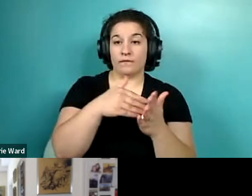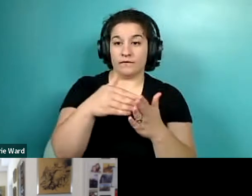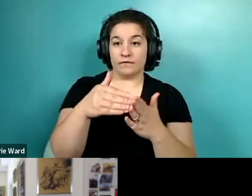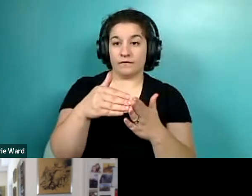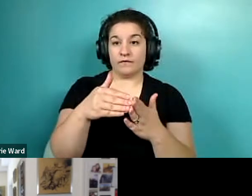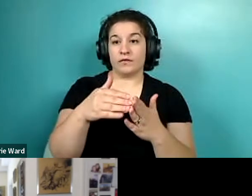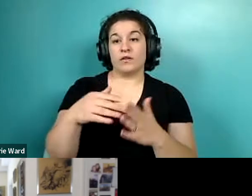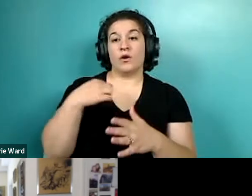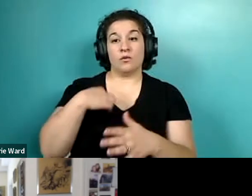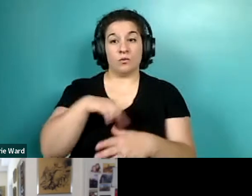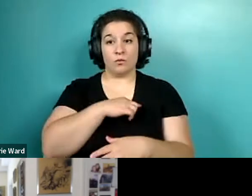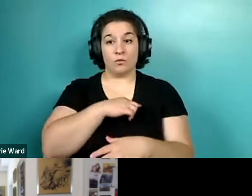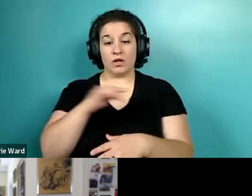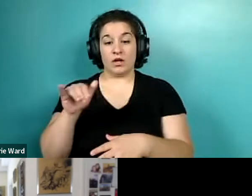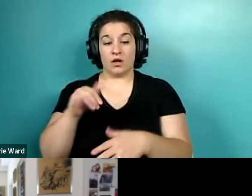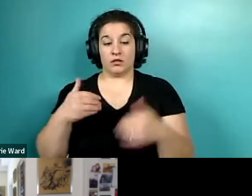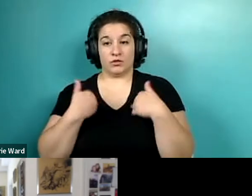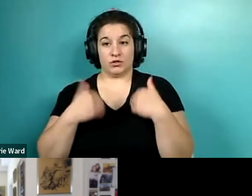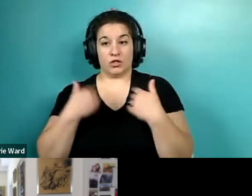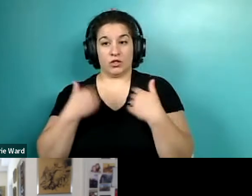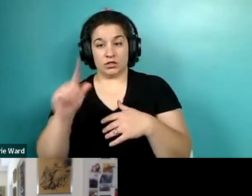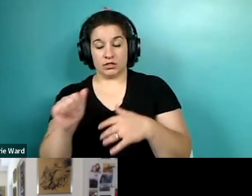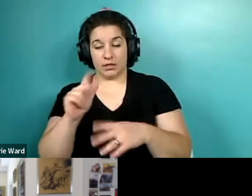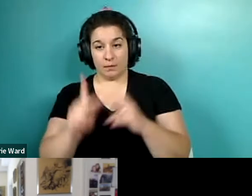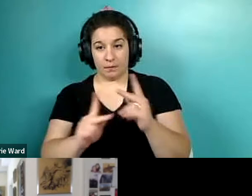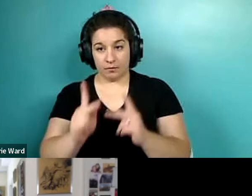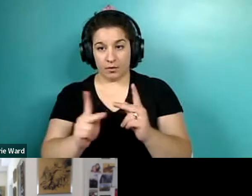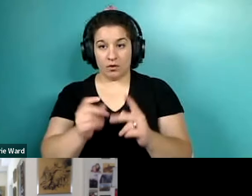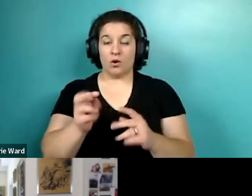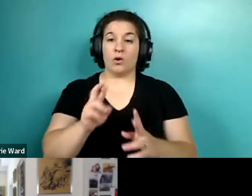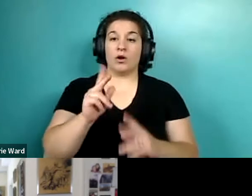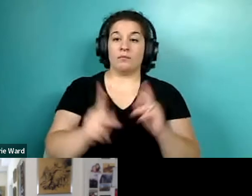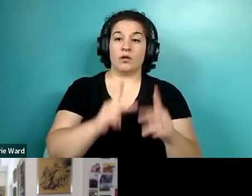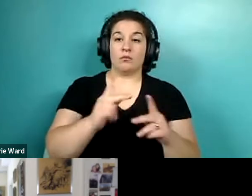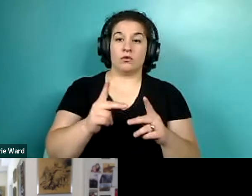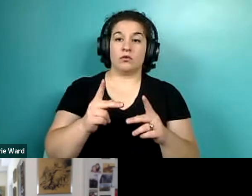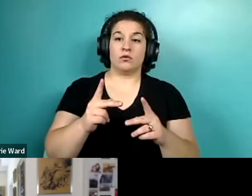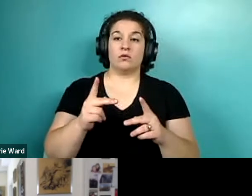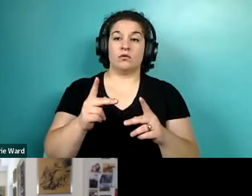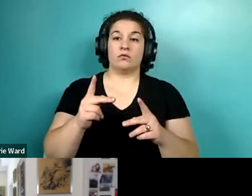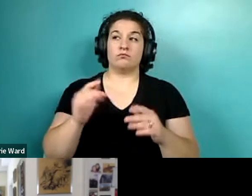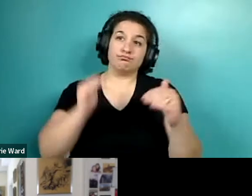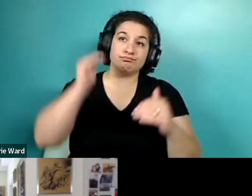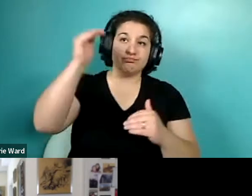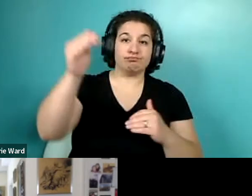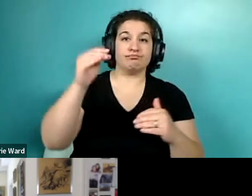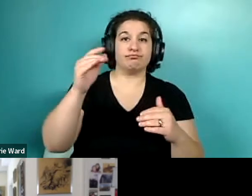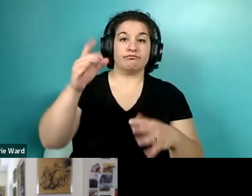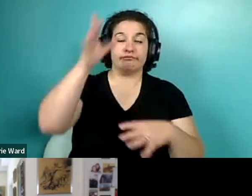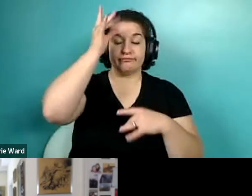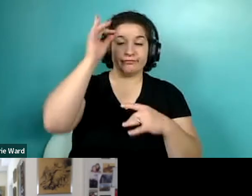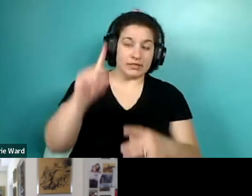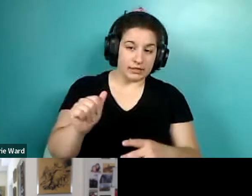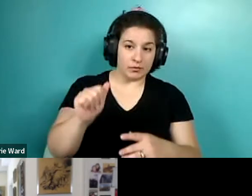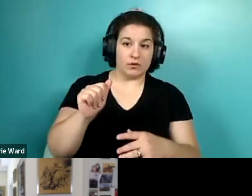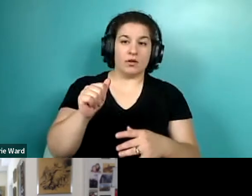as younger disabled people and people, who are acquiring disabilities when they're older are not really meeting people